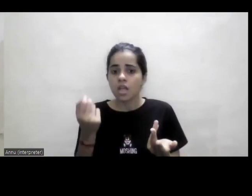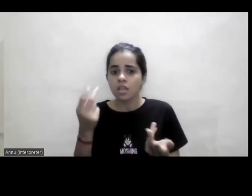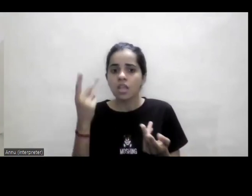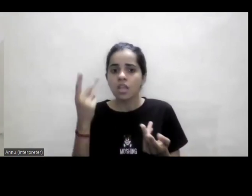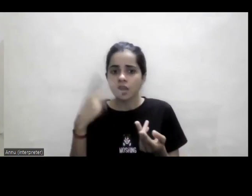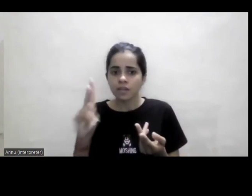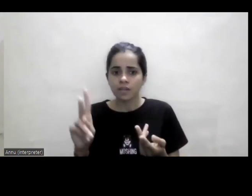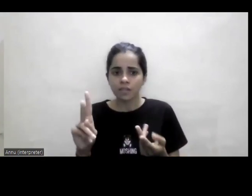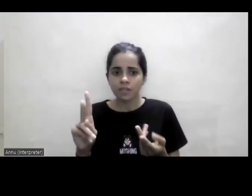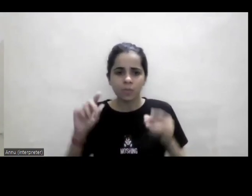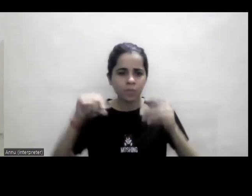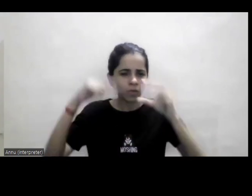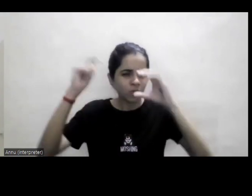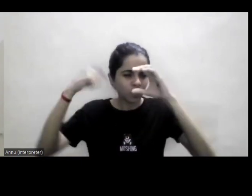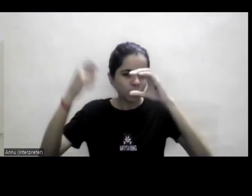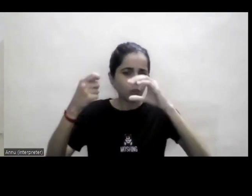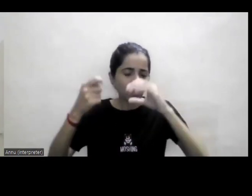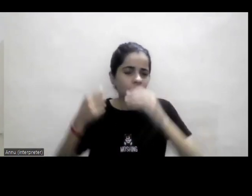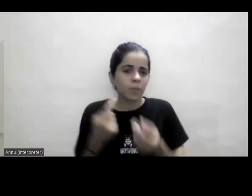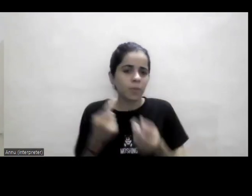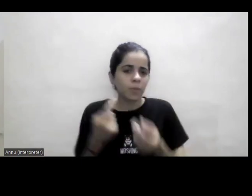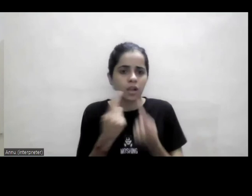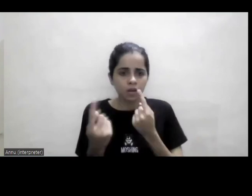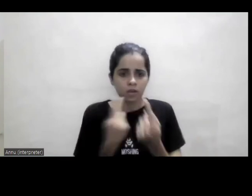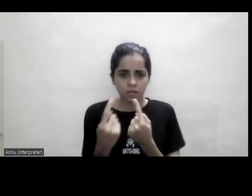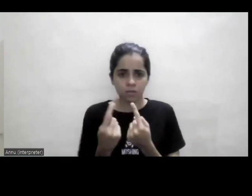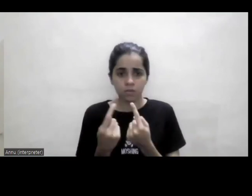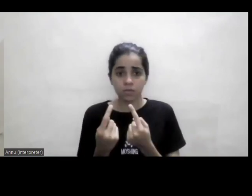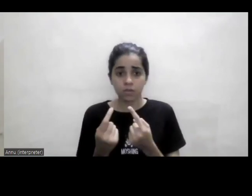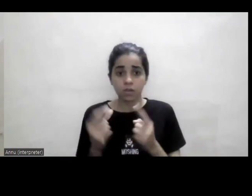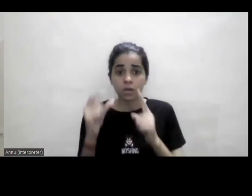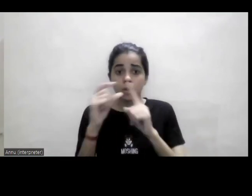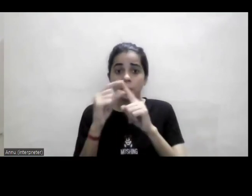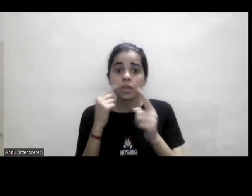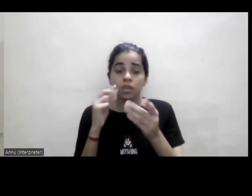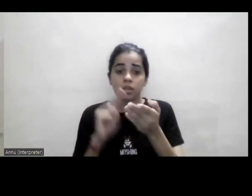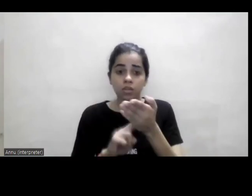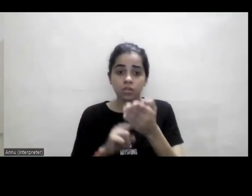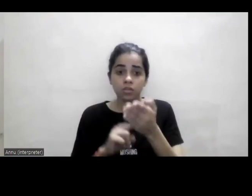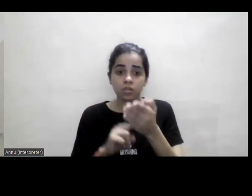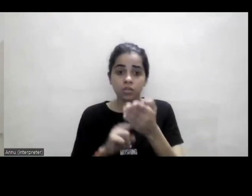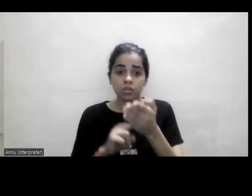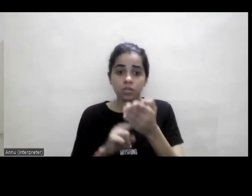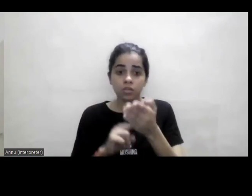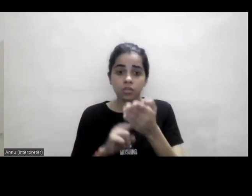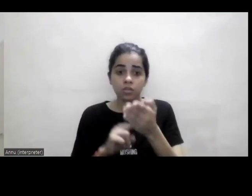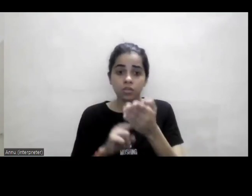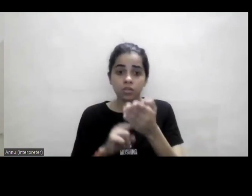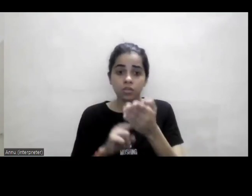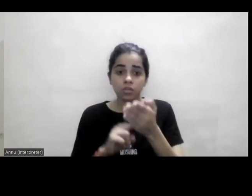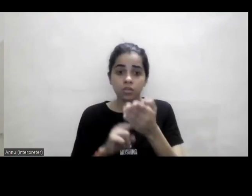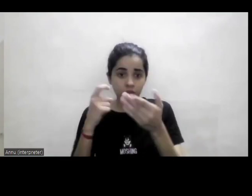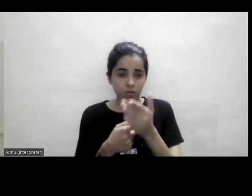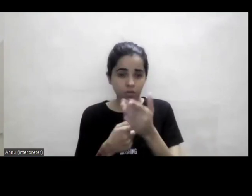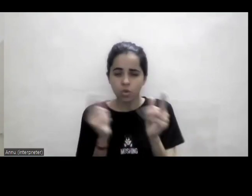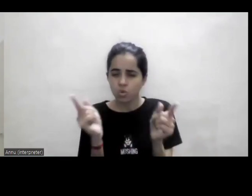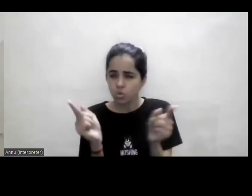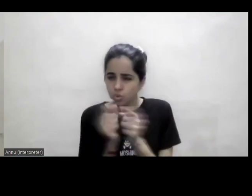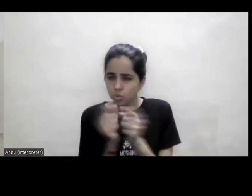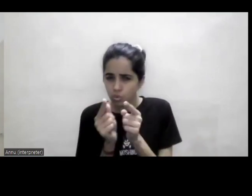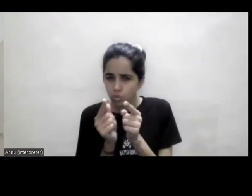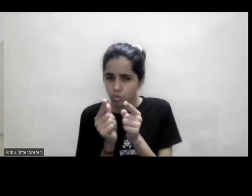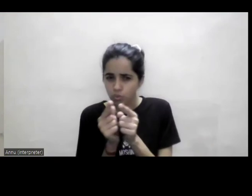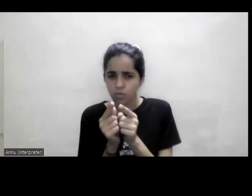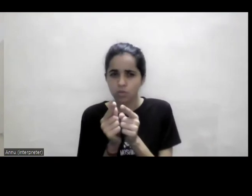talk about here, which is Pinder. So there was a very small character there of, again, this woman